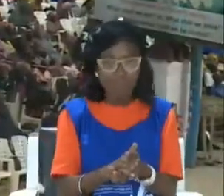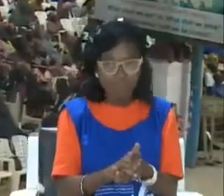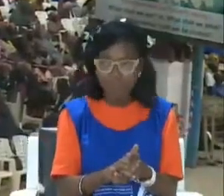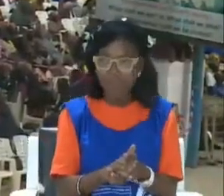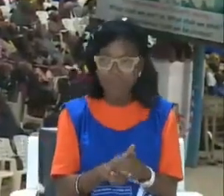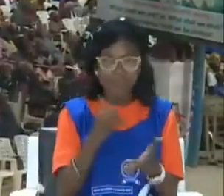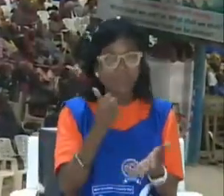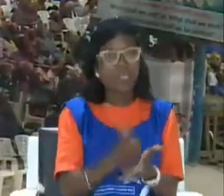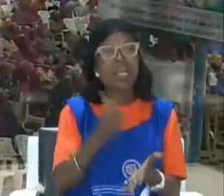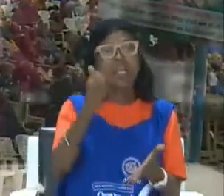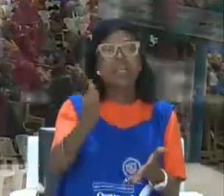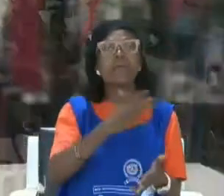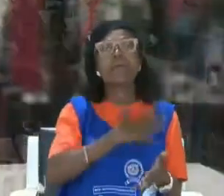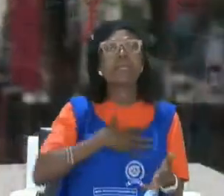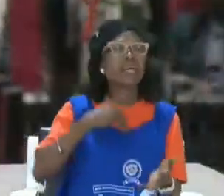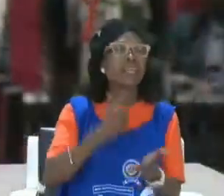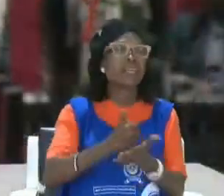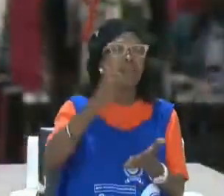Amen and amen.